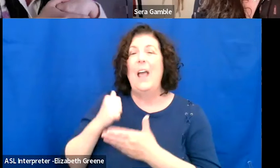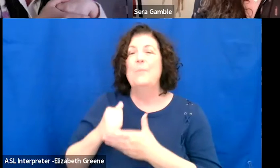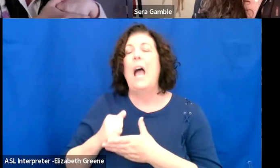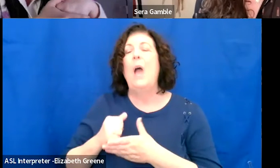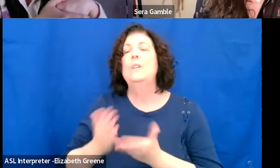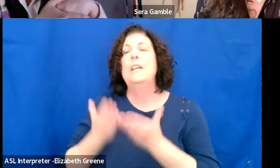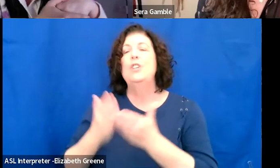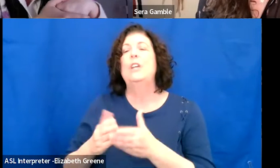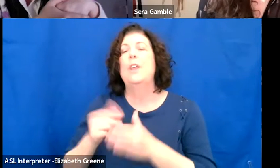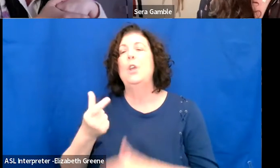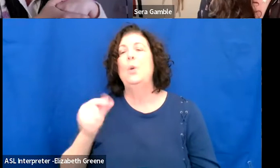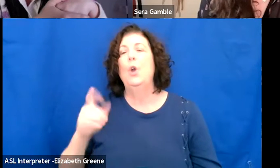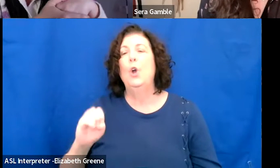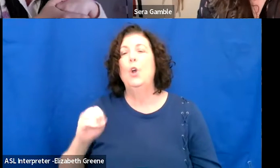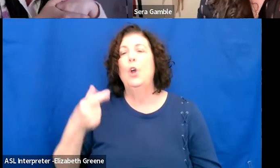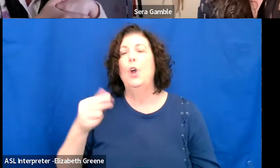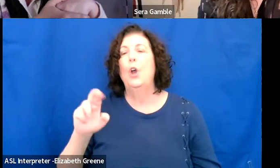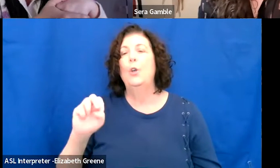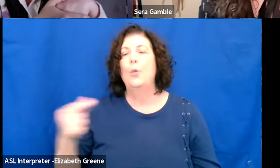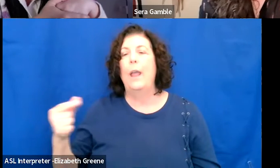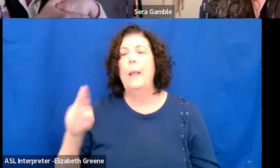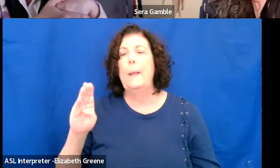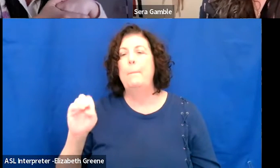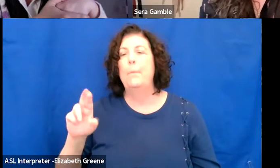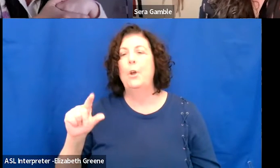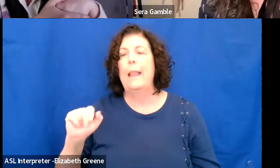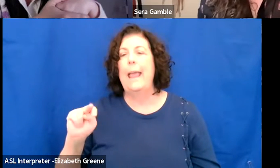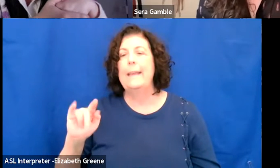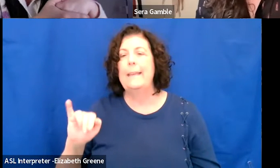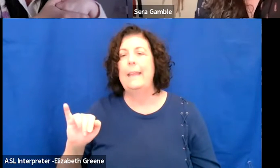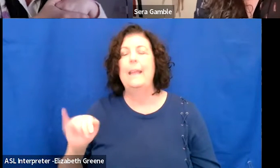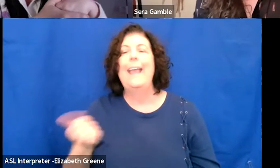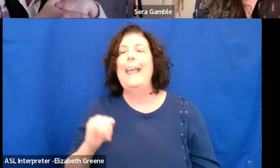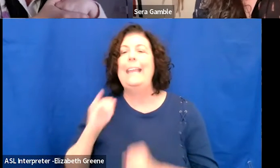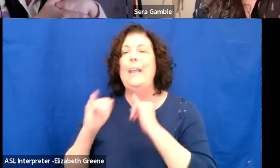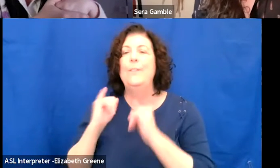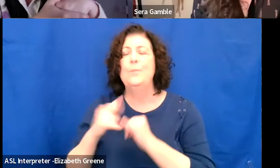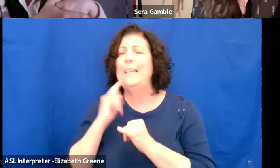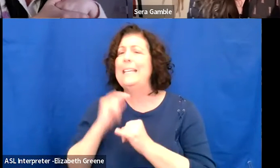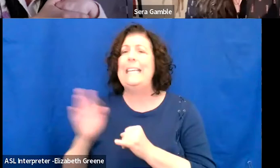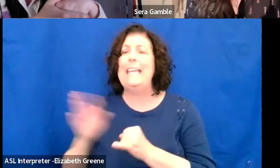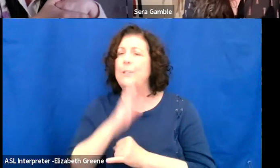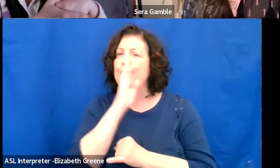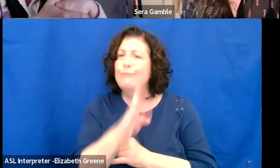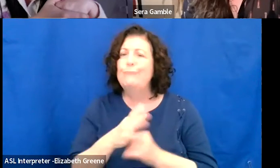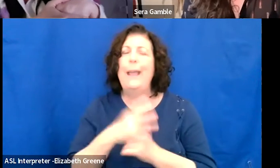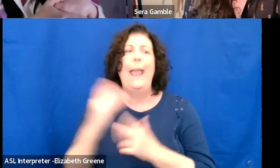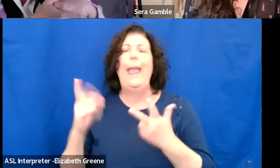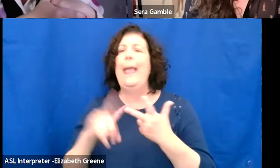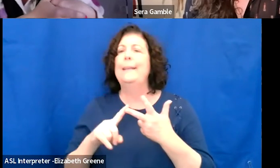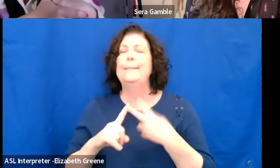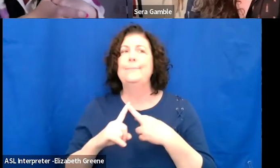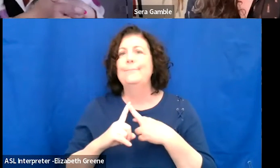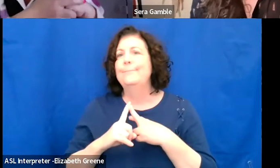and see any interviews that there are with him, because he is such a sort of straight shooter and such a friendly person that it doesn't come off as psychotic when he does